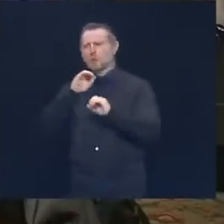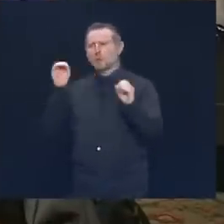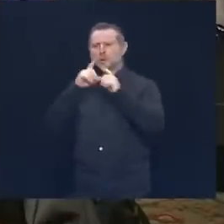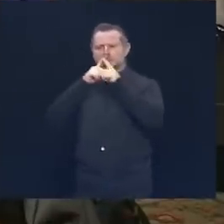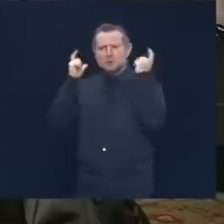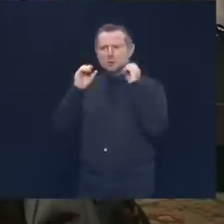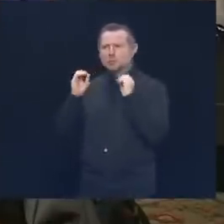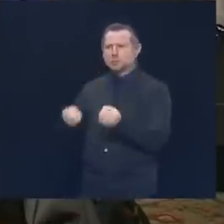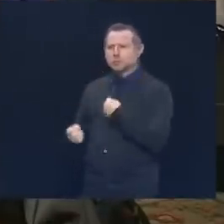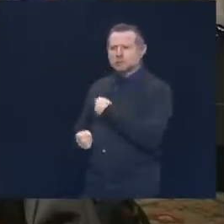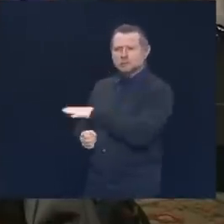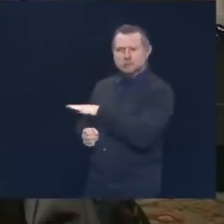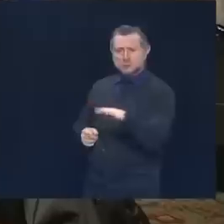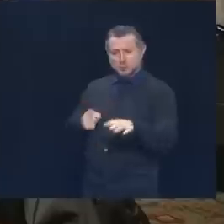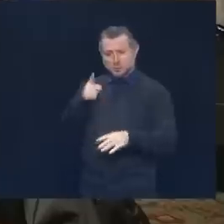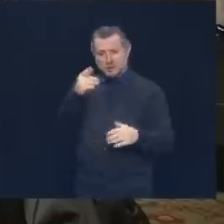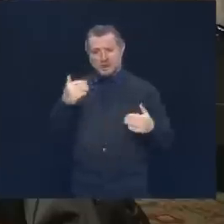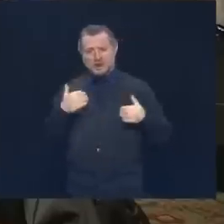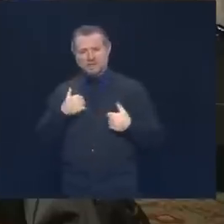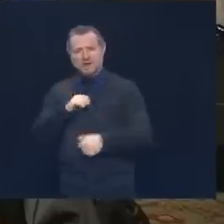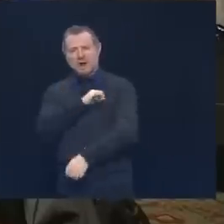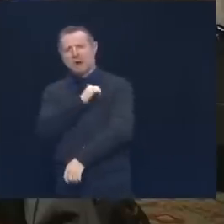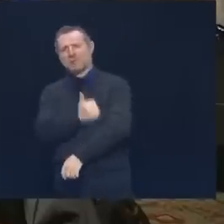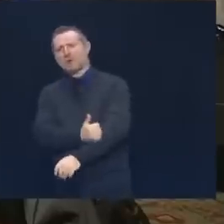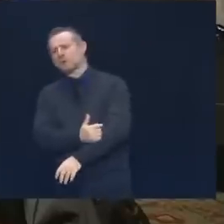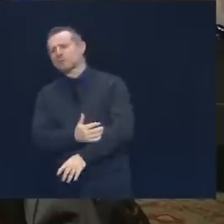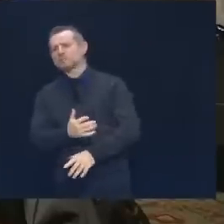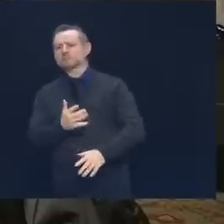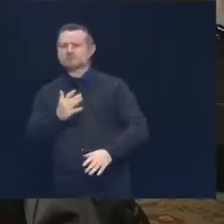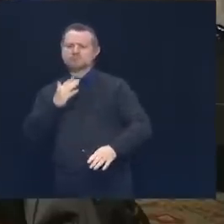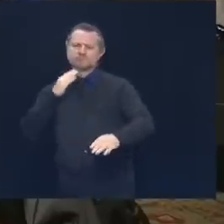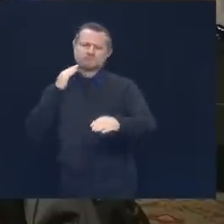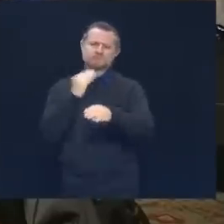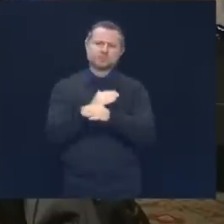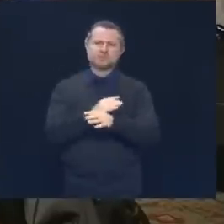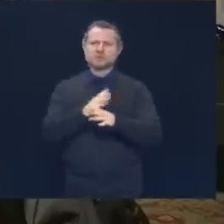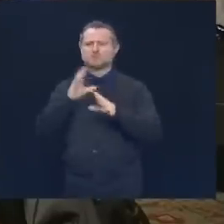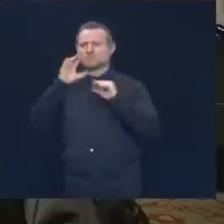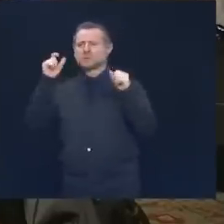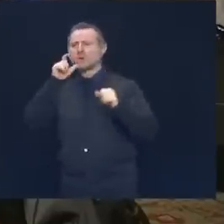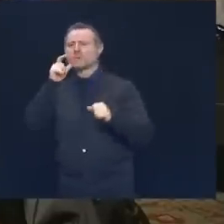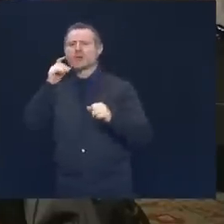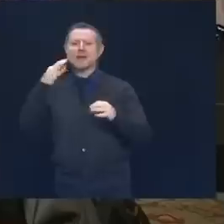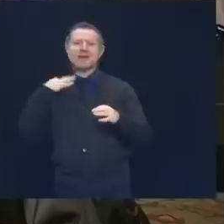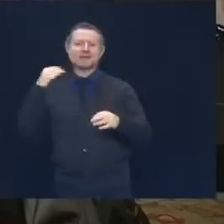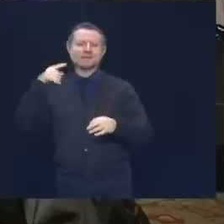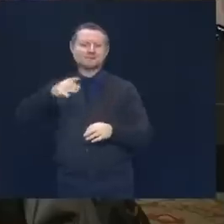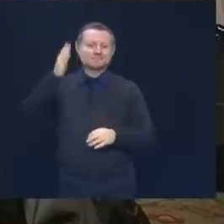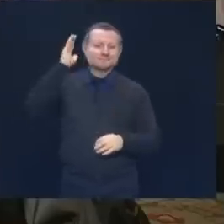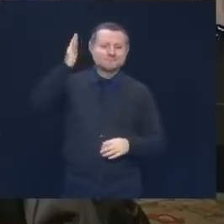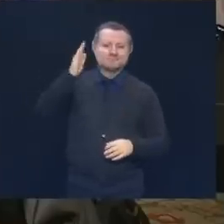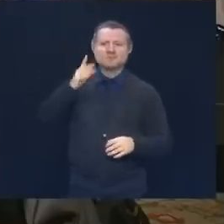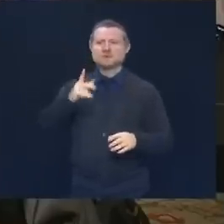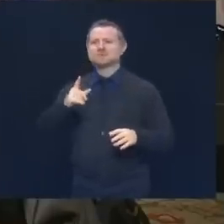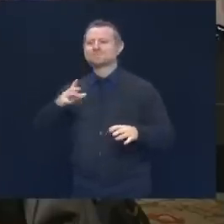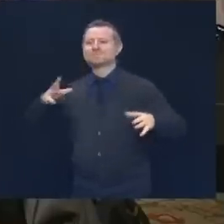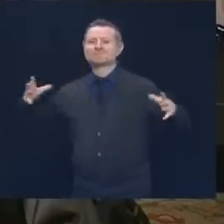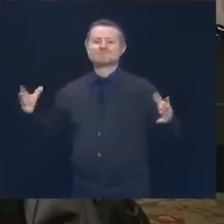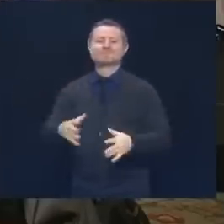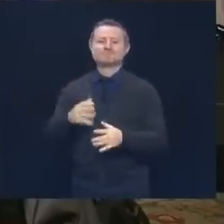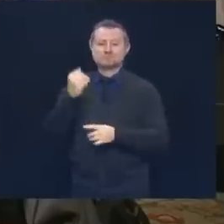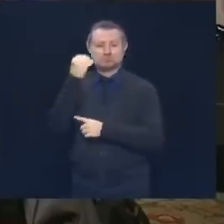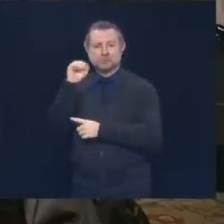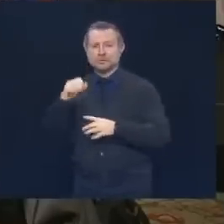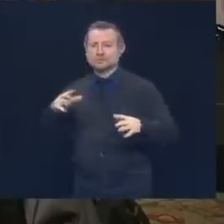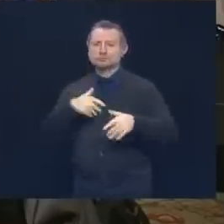does the governor have an authority to prevent national candidates from coming into a state for the purpose of holding those rallies? And secondly, if there's a